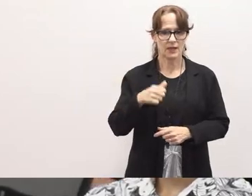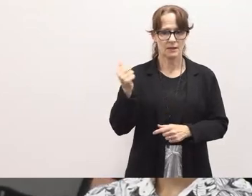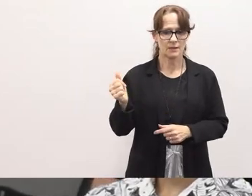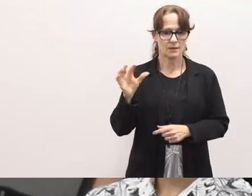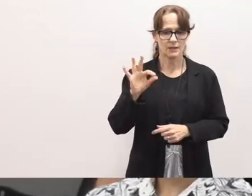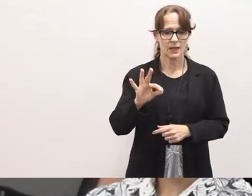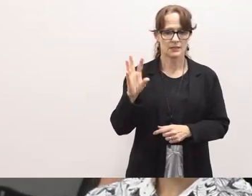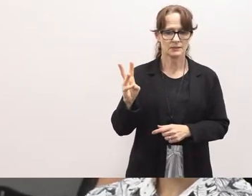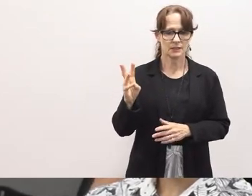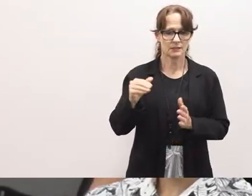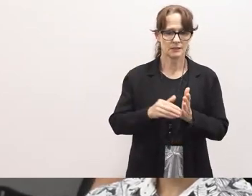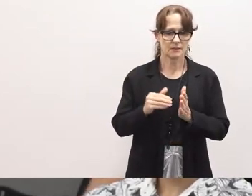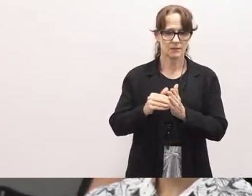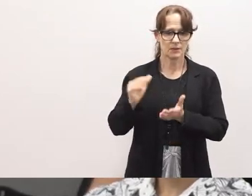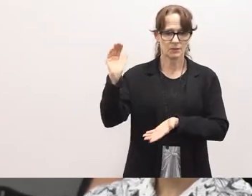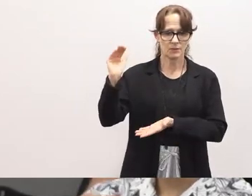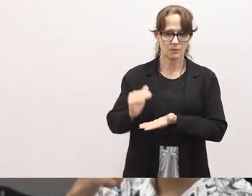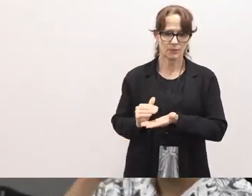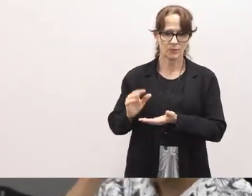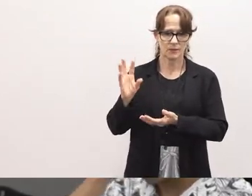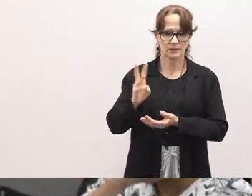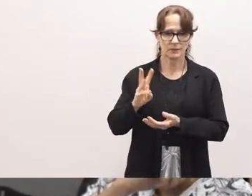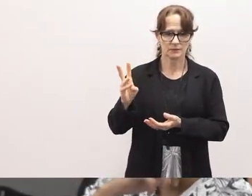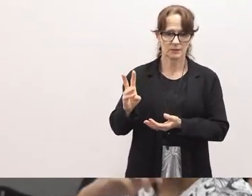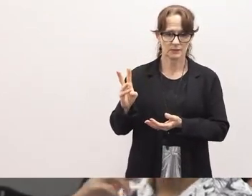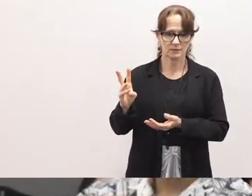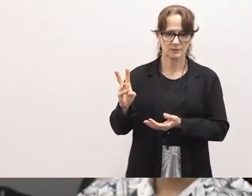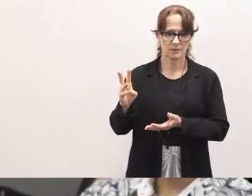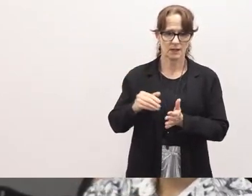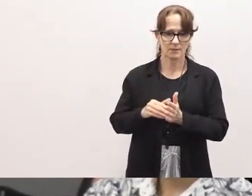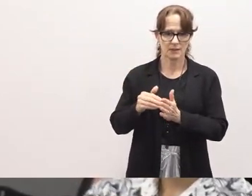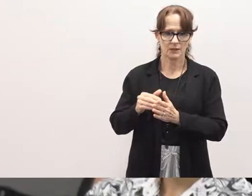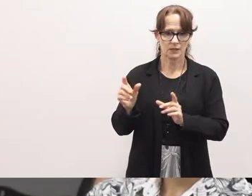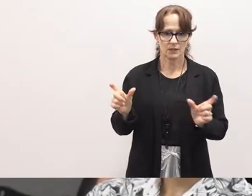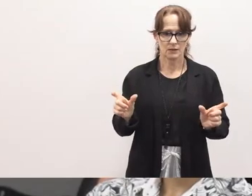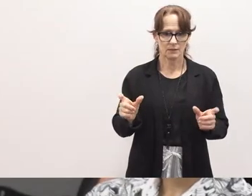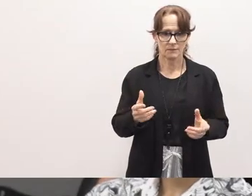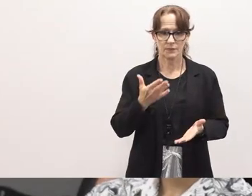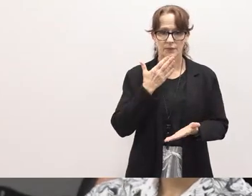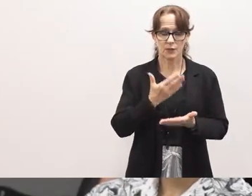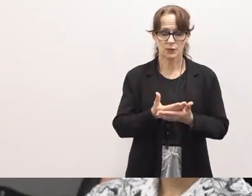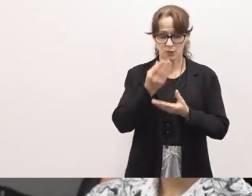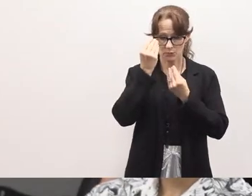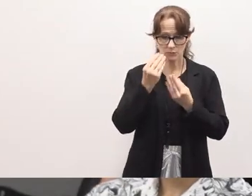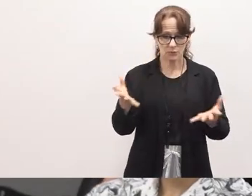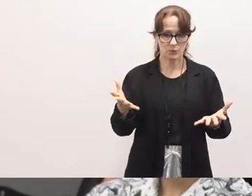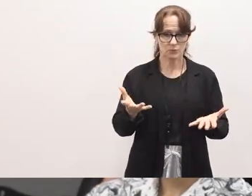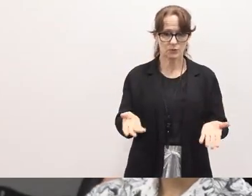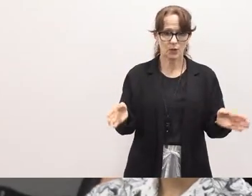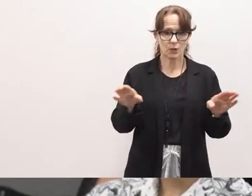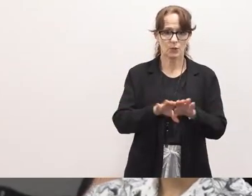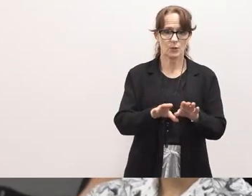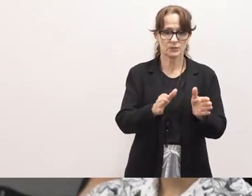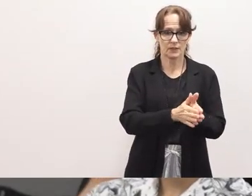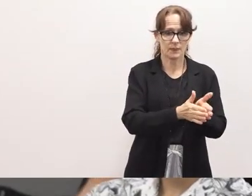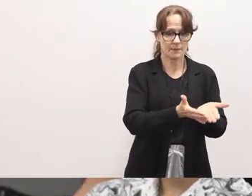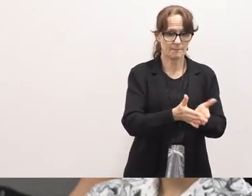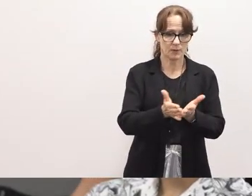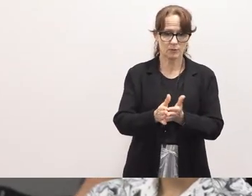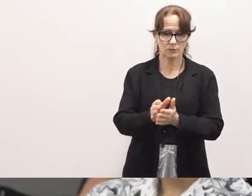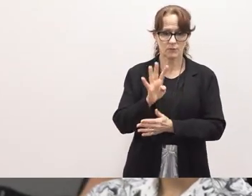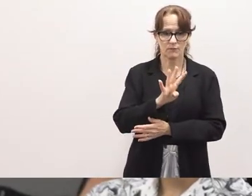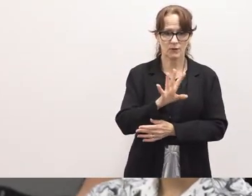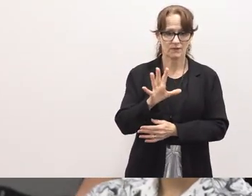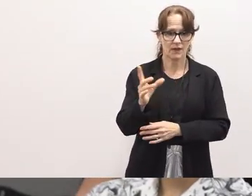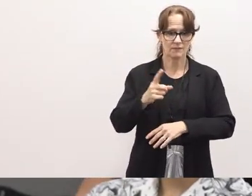about $96 million slated to be cut to about $66 million. The good news going into closing our books and getting the